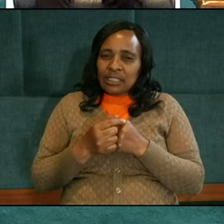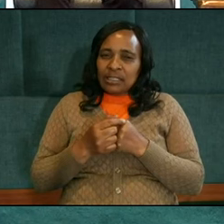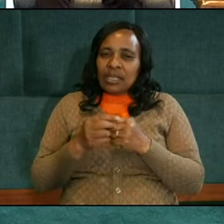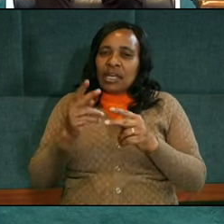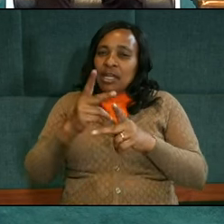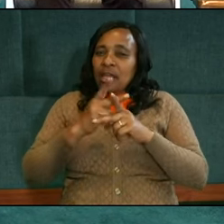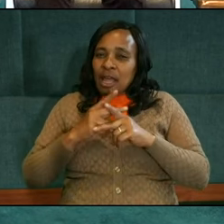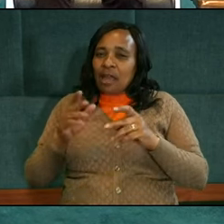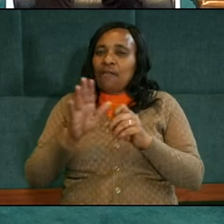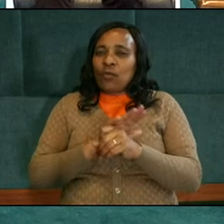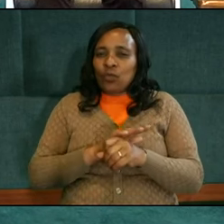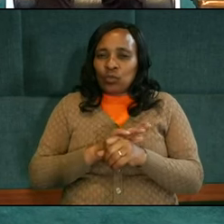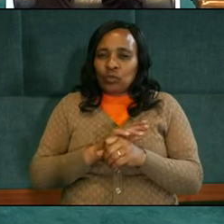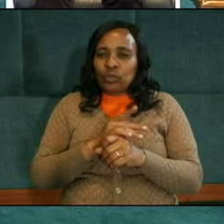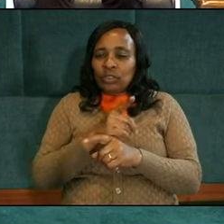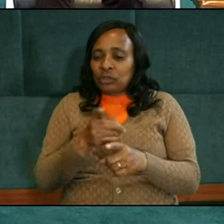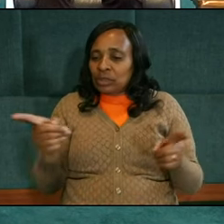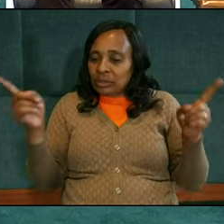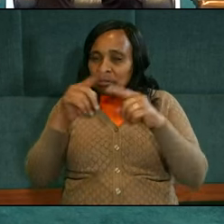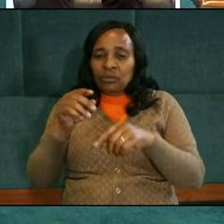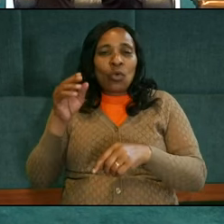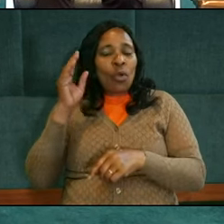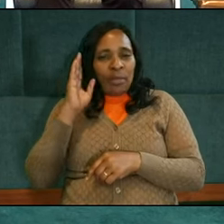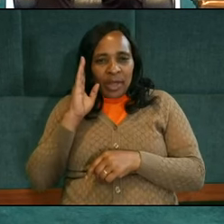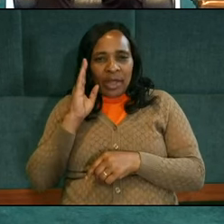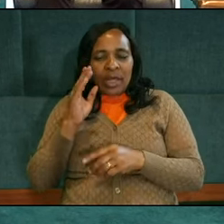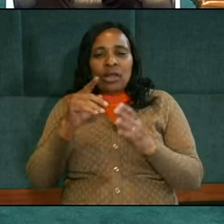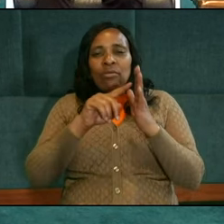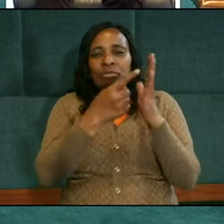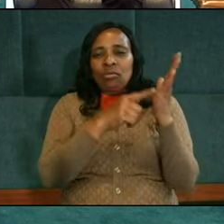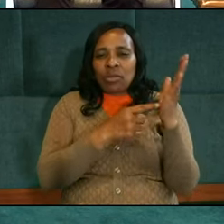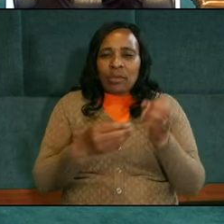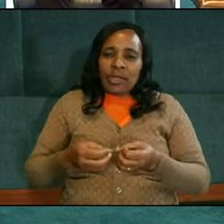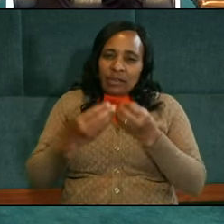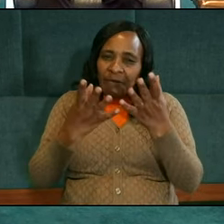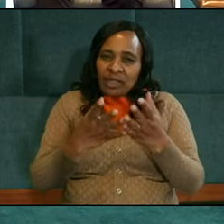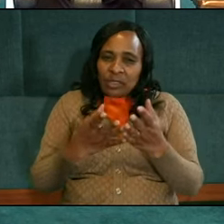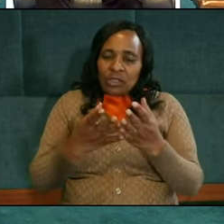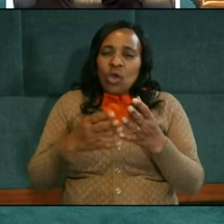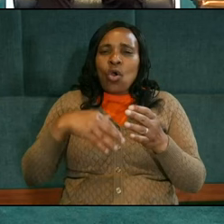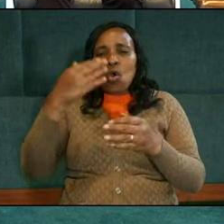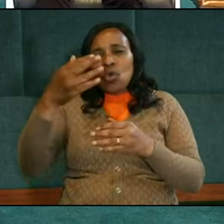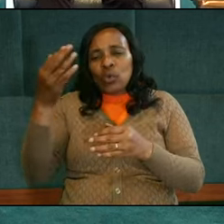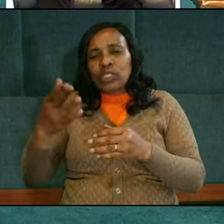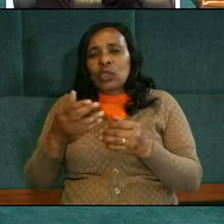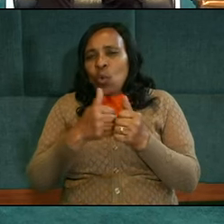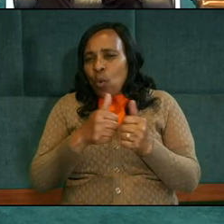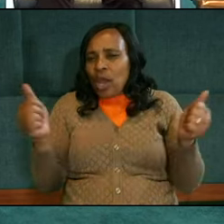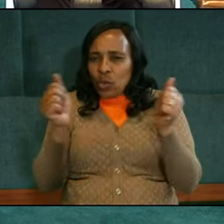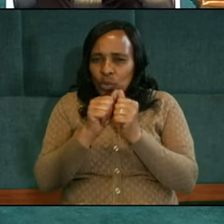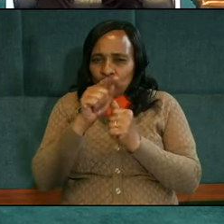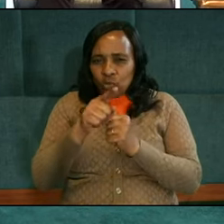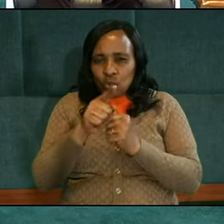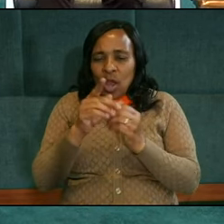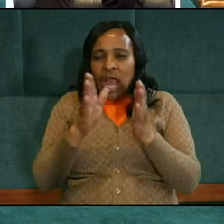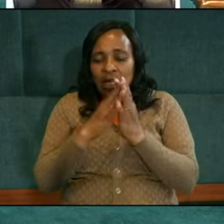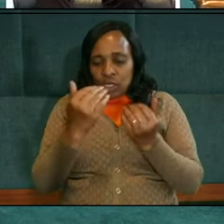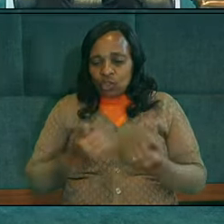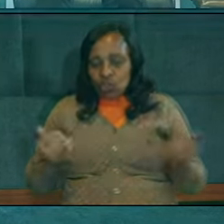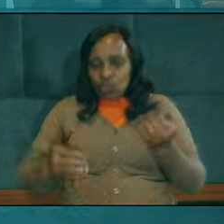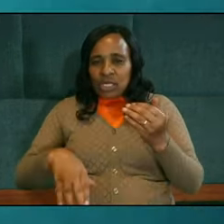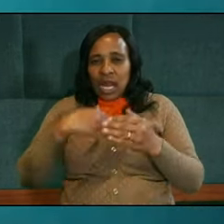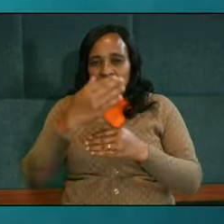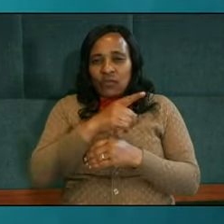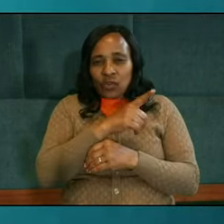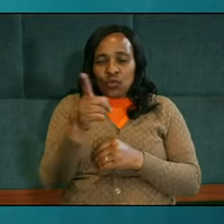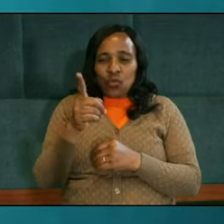"Be careful to obey all these regulations I am giving you, so that it may always go well with you and your children after you, because